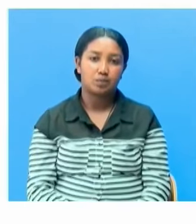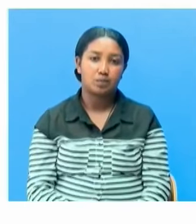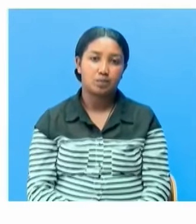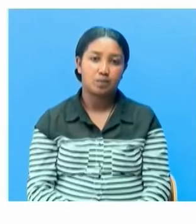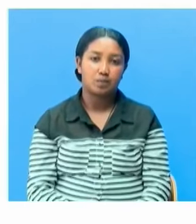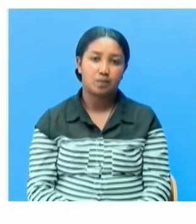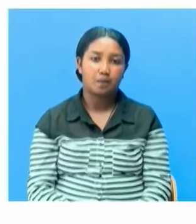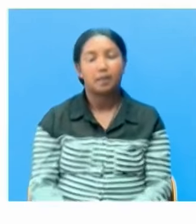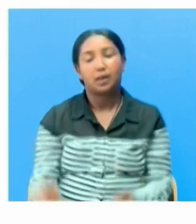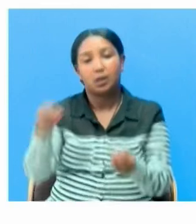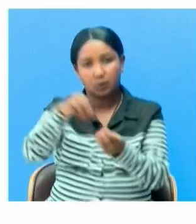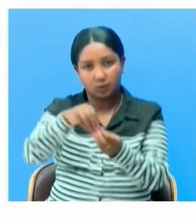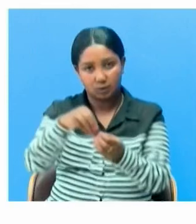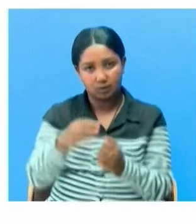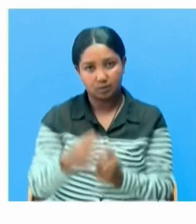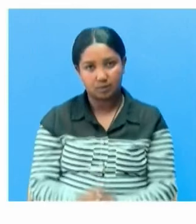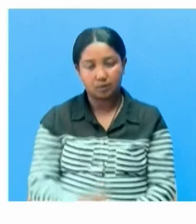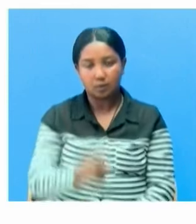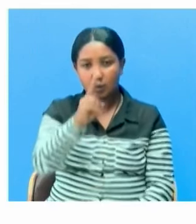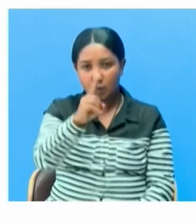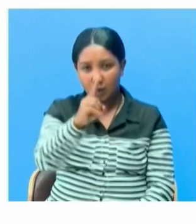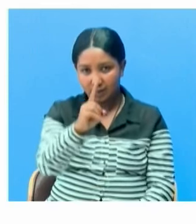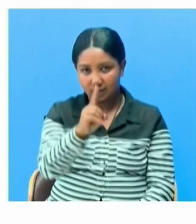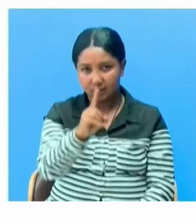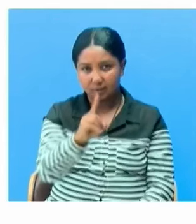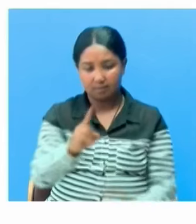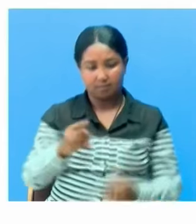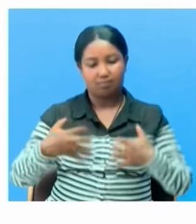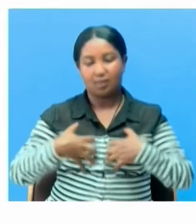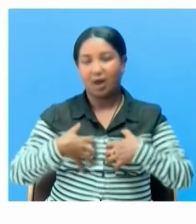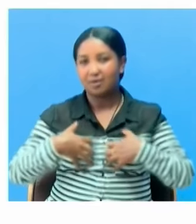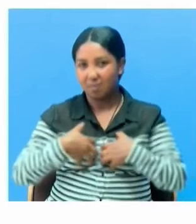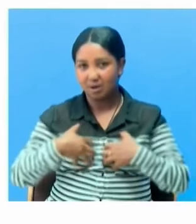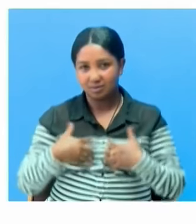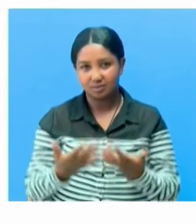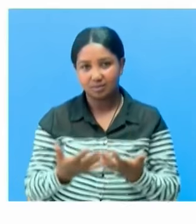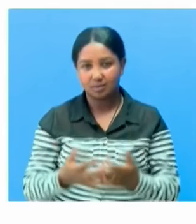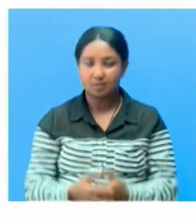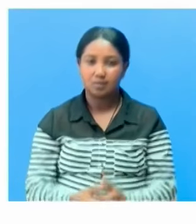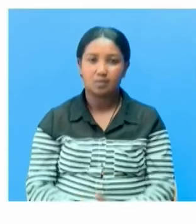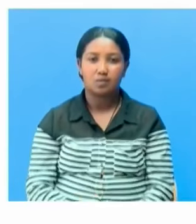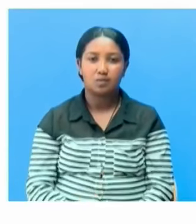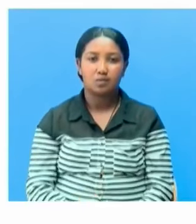and also one animal.